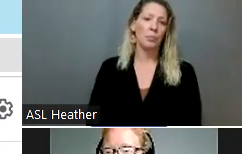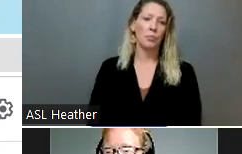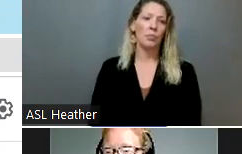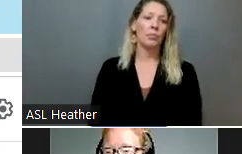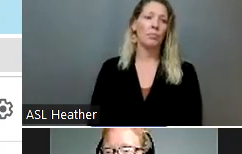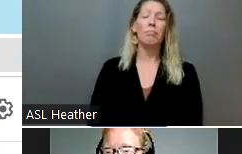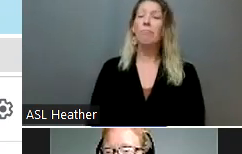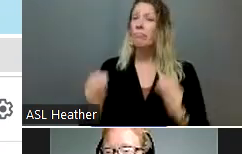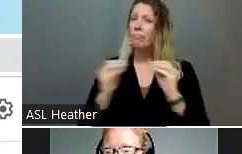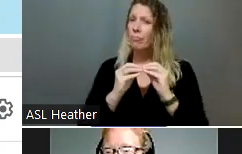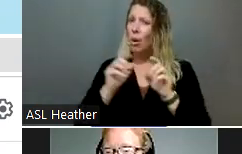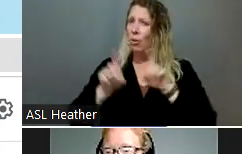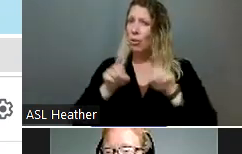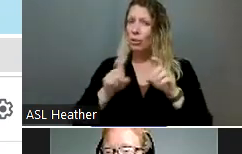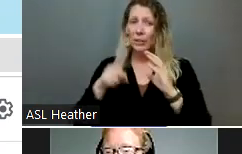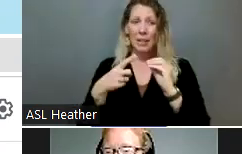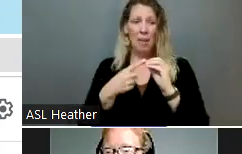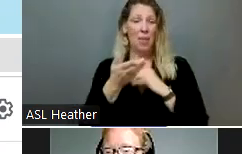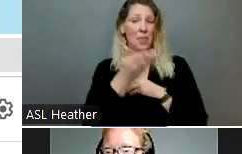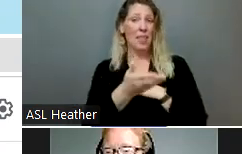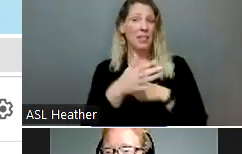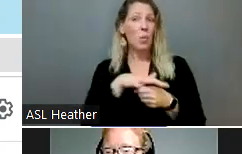Any questions on this local resources page?